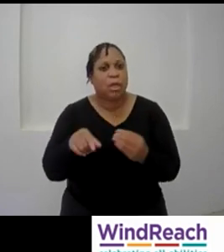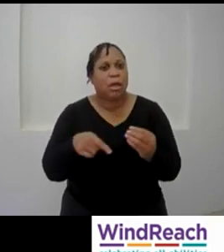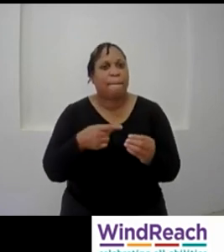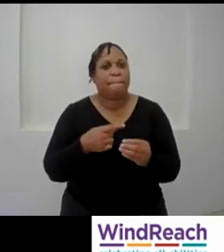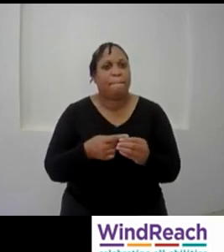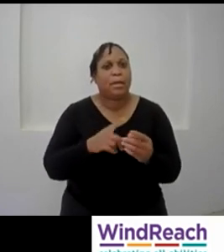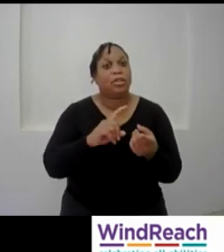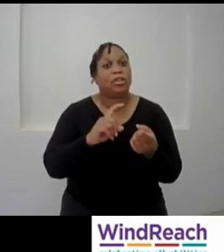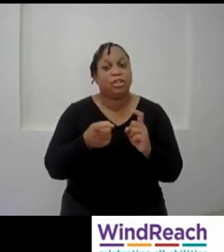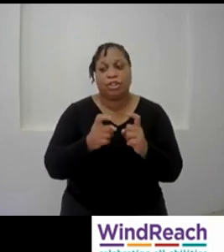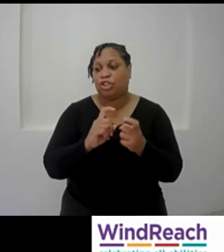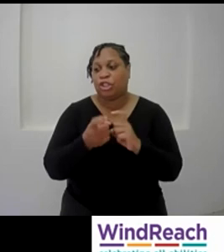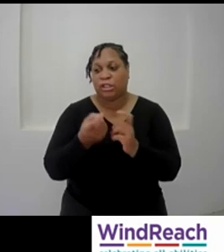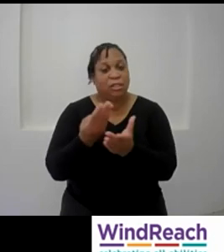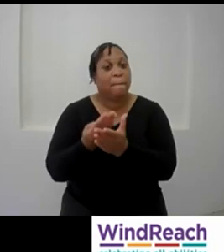changes to the budget.